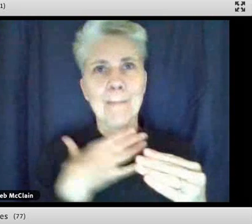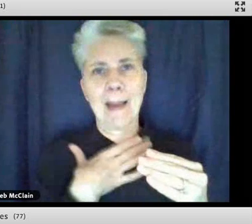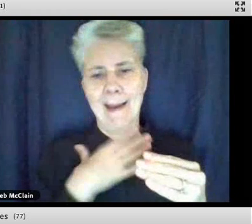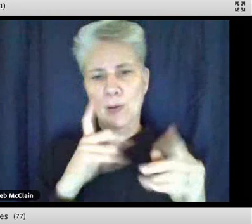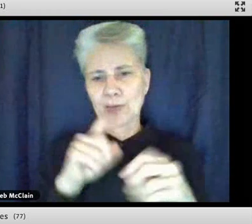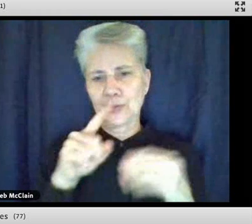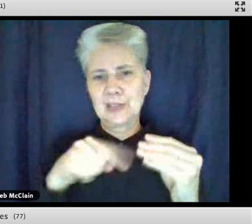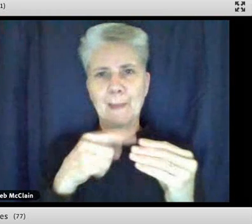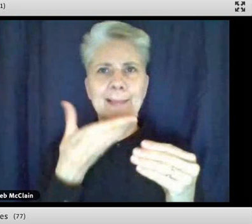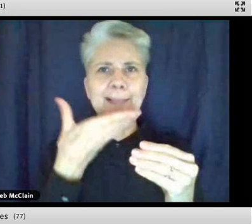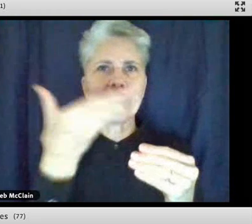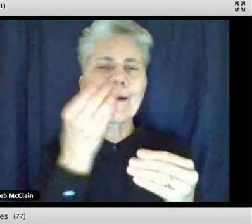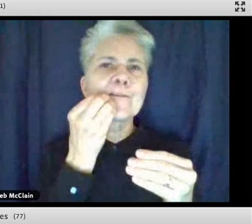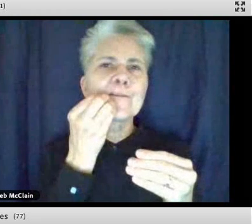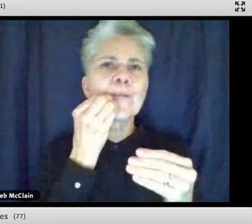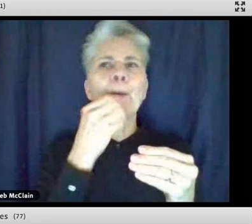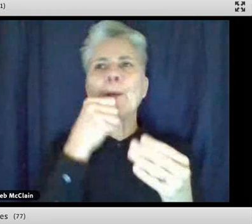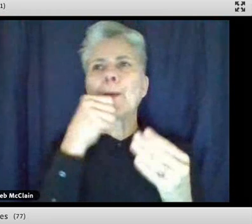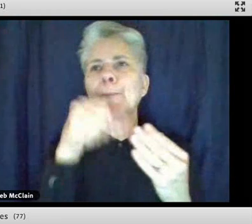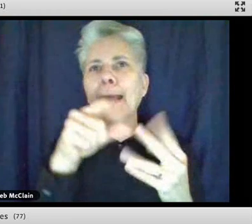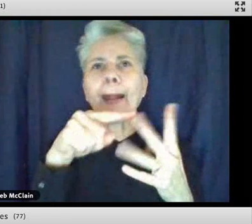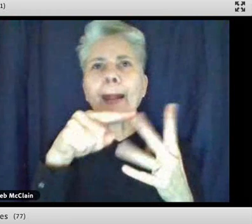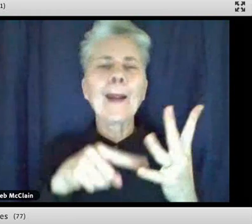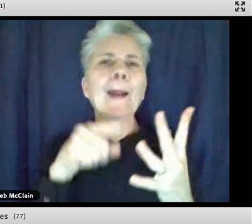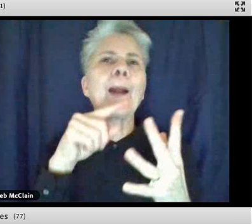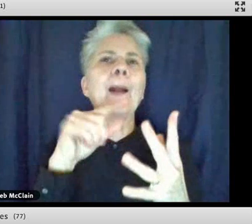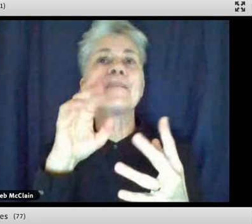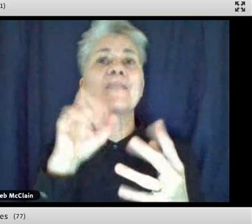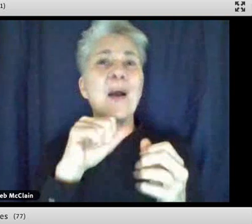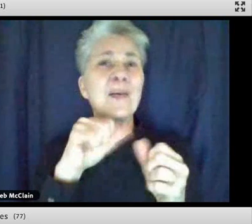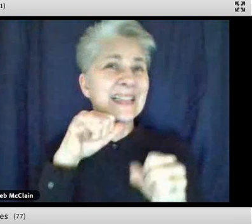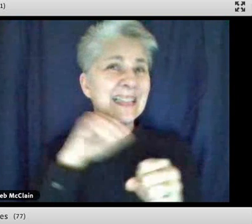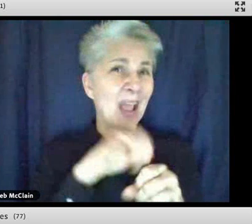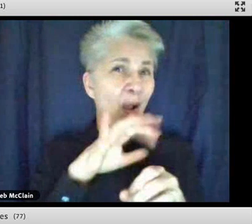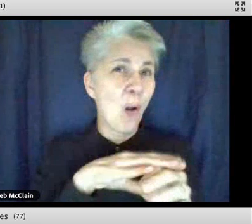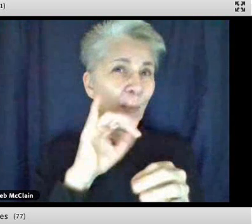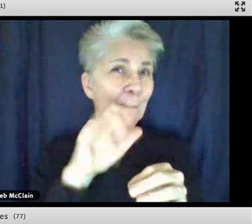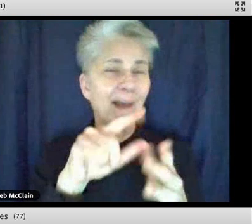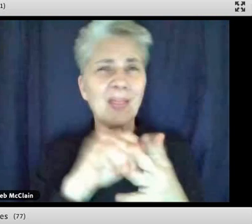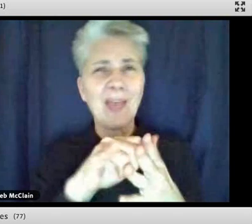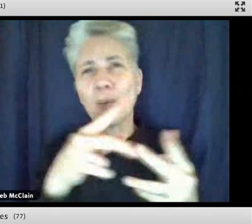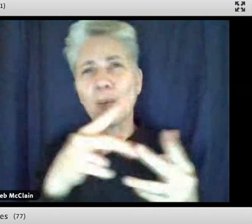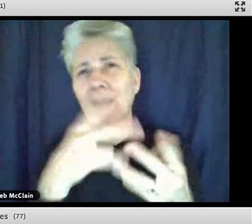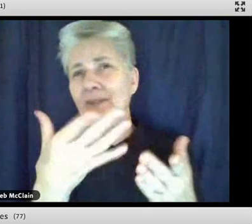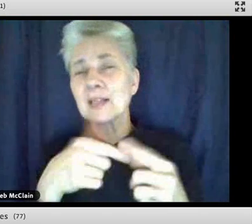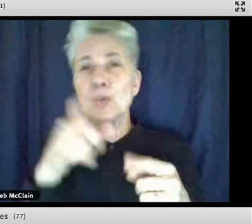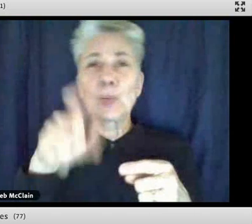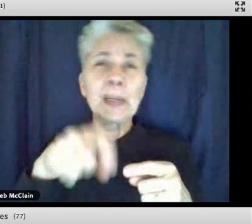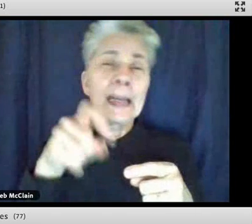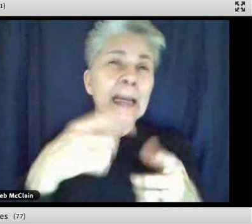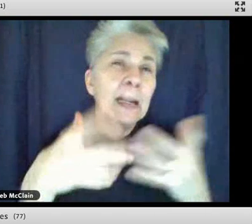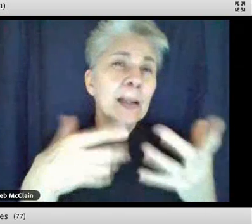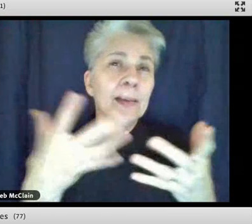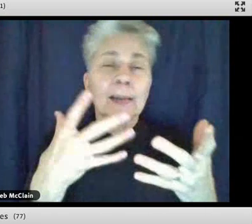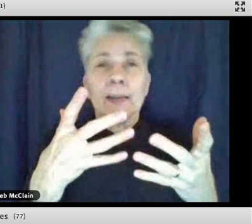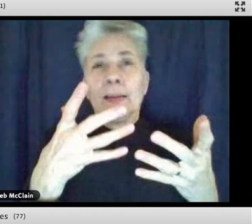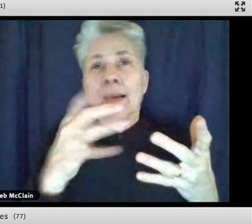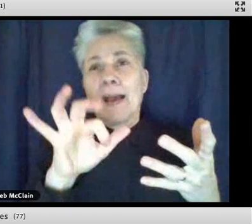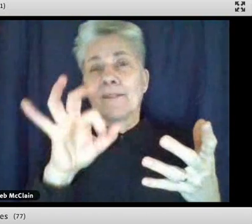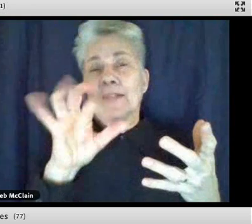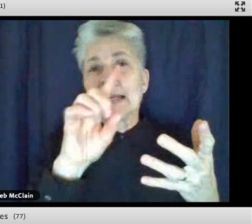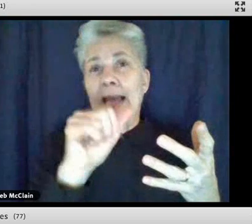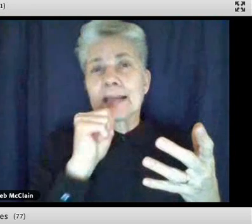questions about takeout food, about the mail, and does the virus stay on the mail, and what kind of things you need. The FDA